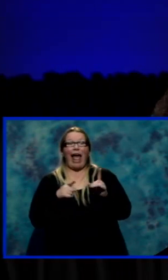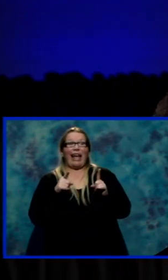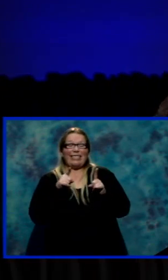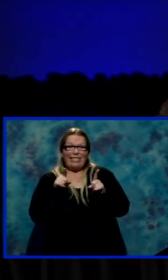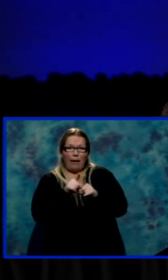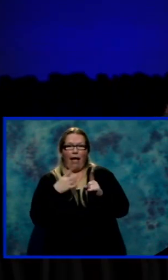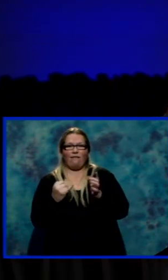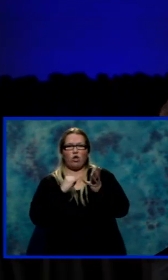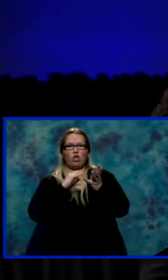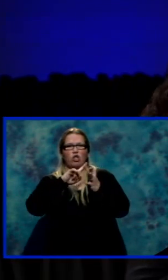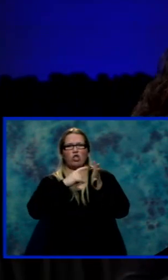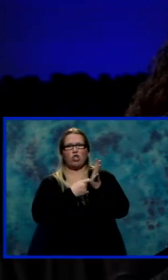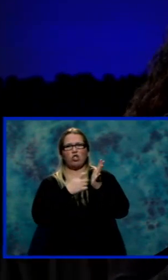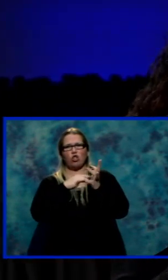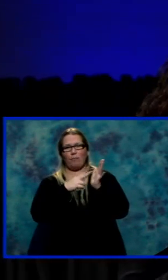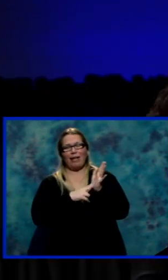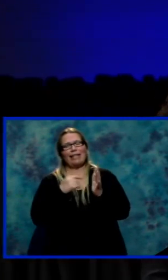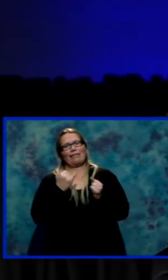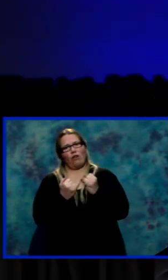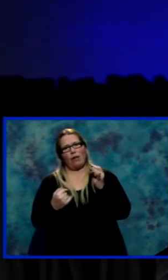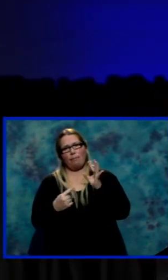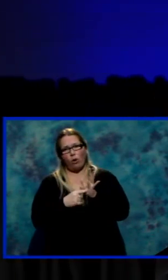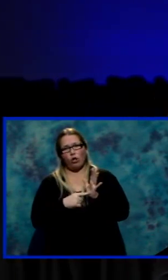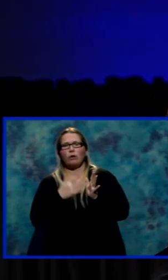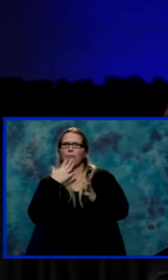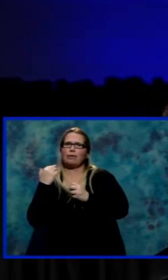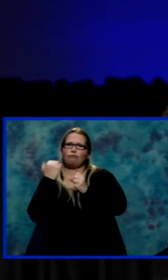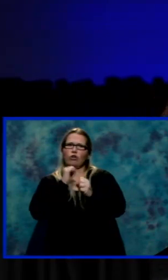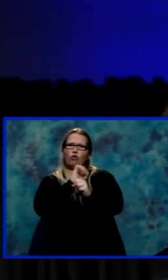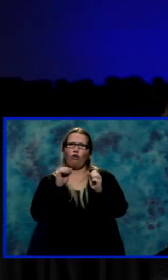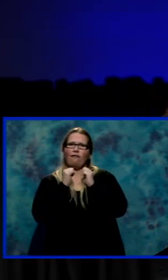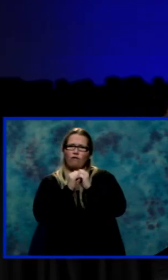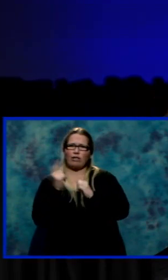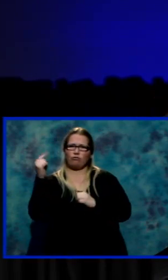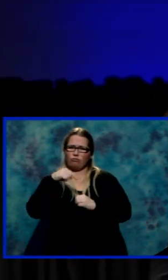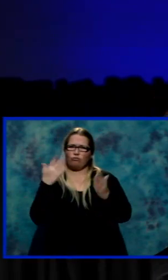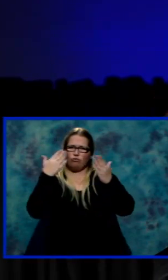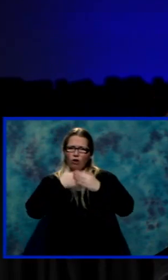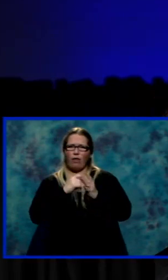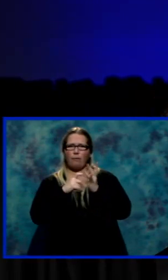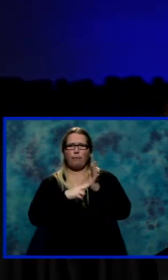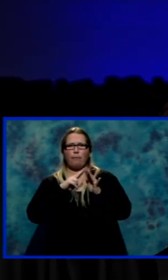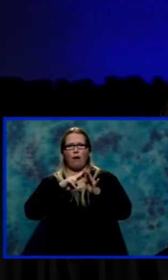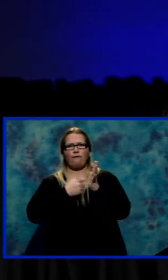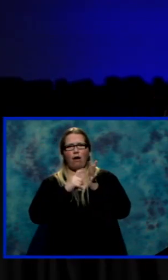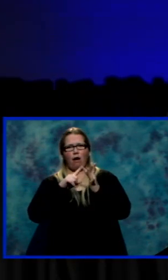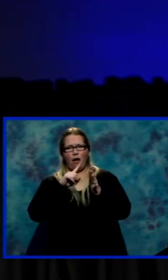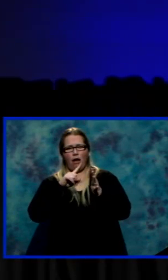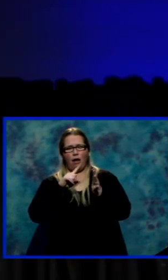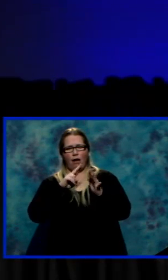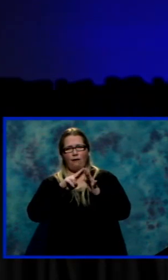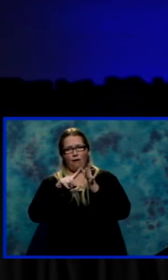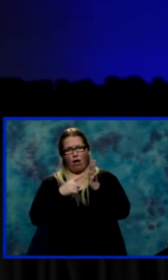sermon. It's very important. So bring your friends to the bonfire and we will have a